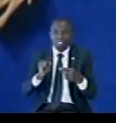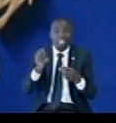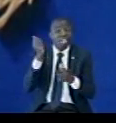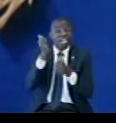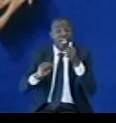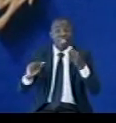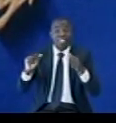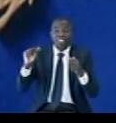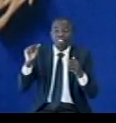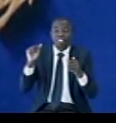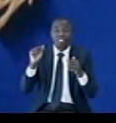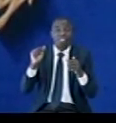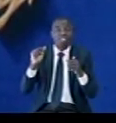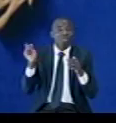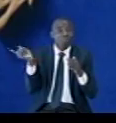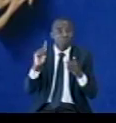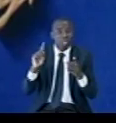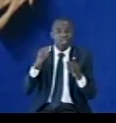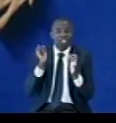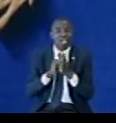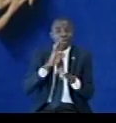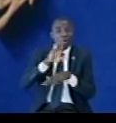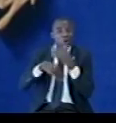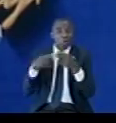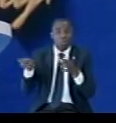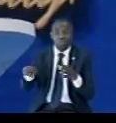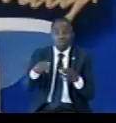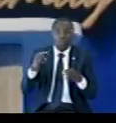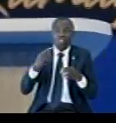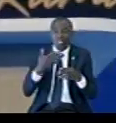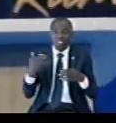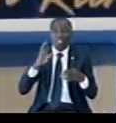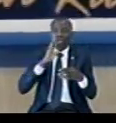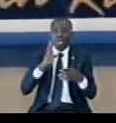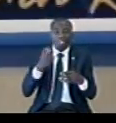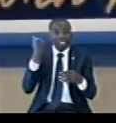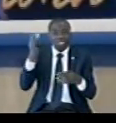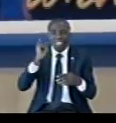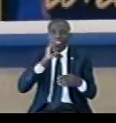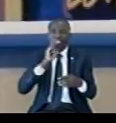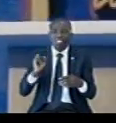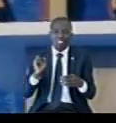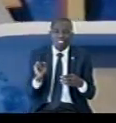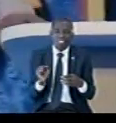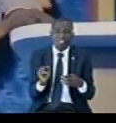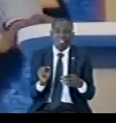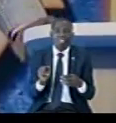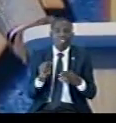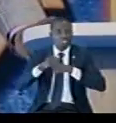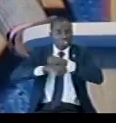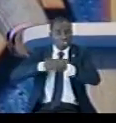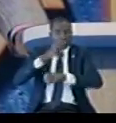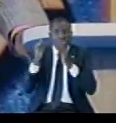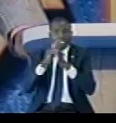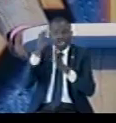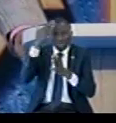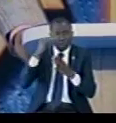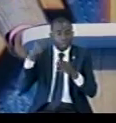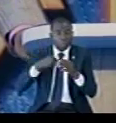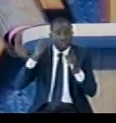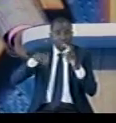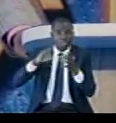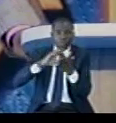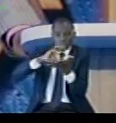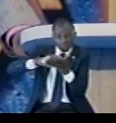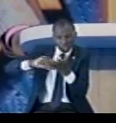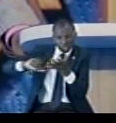those evil things appear, there is suffering. That's why we need to clear up